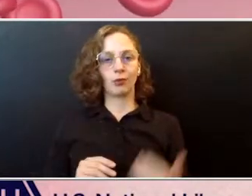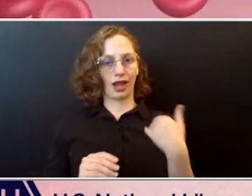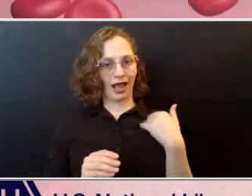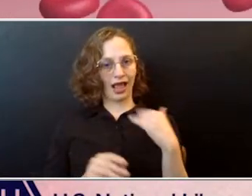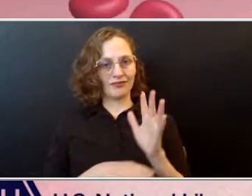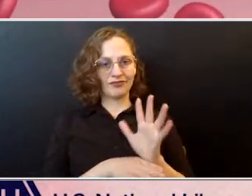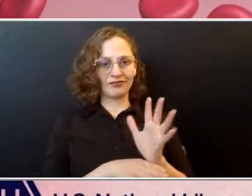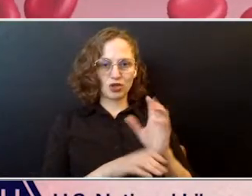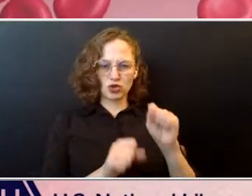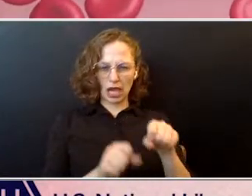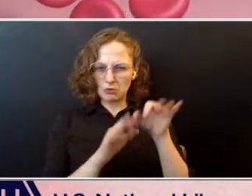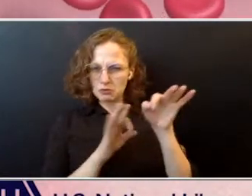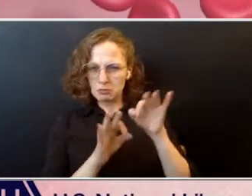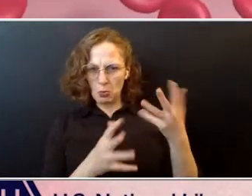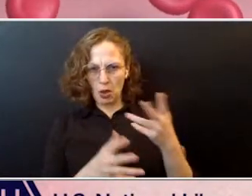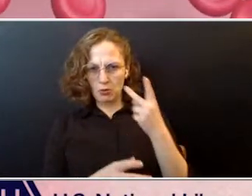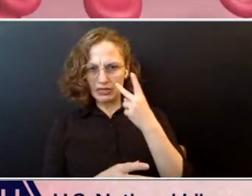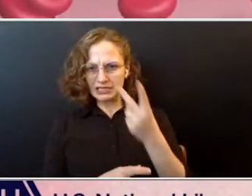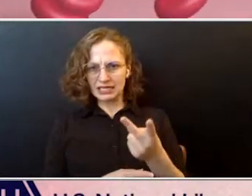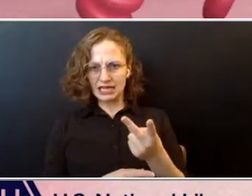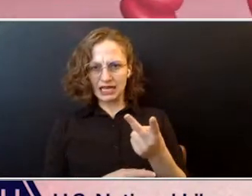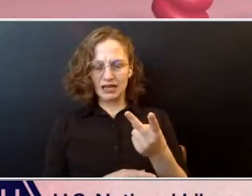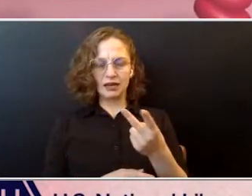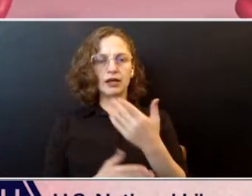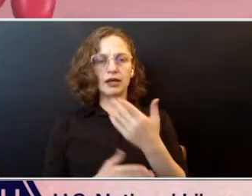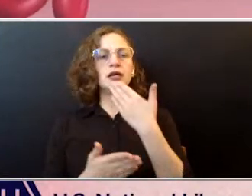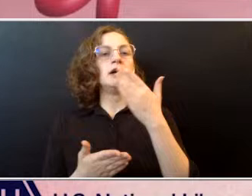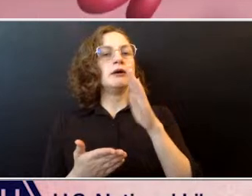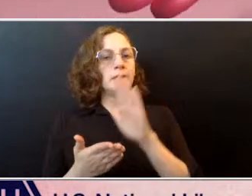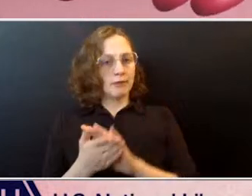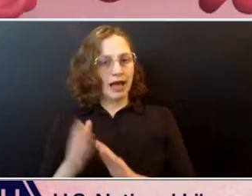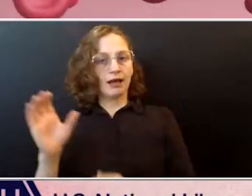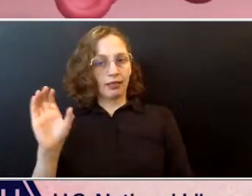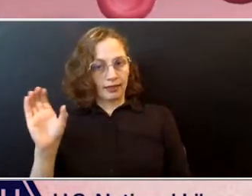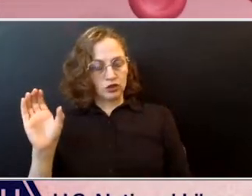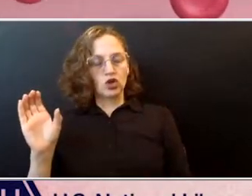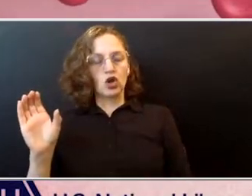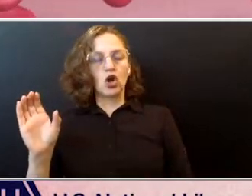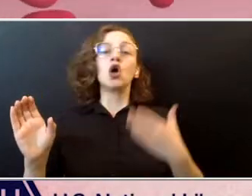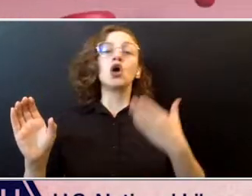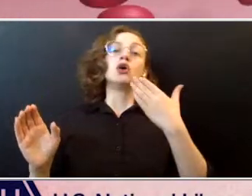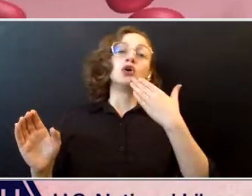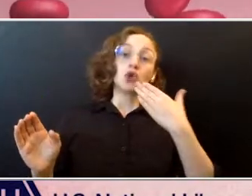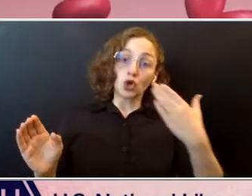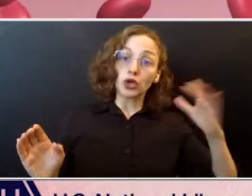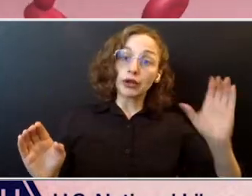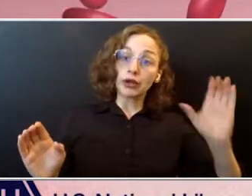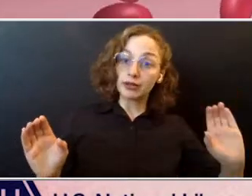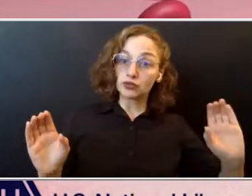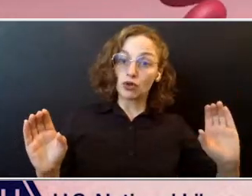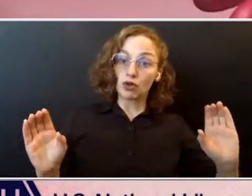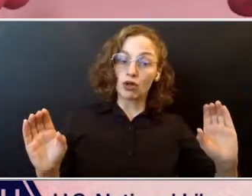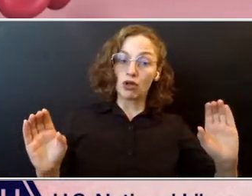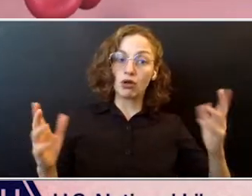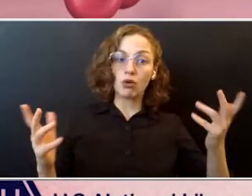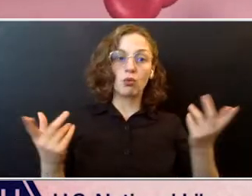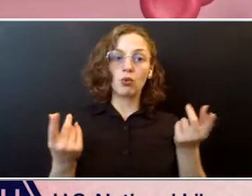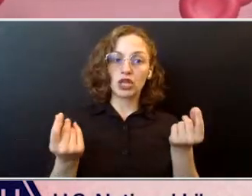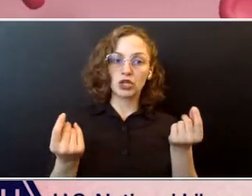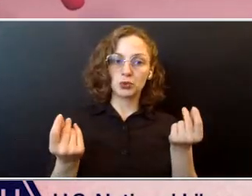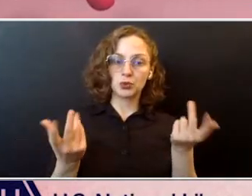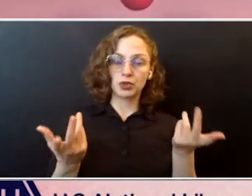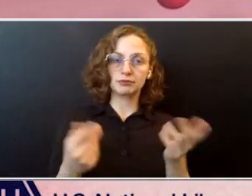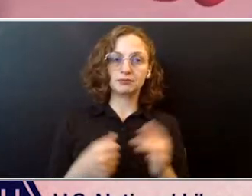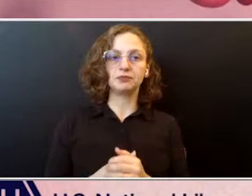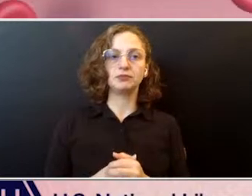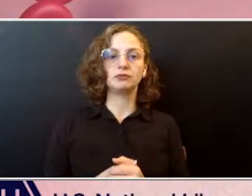what we're seeing here? We got the bad cholesterol on the right, good cholesterol on the left, and what are they doing inside the artery? The bad cholesterol you have there, this one